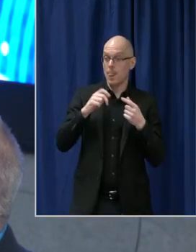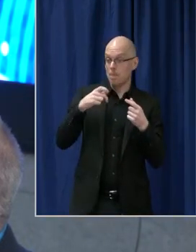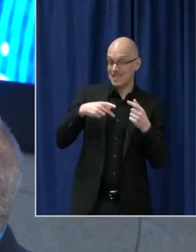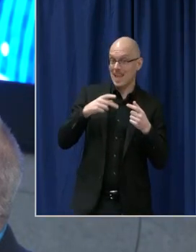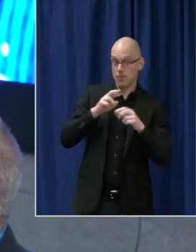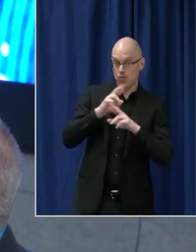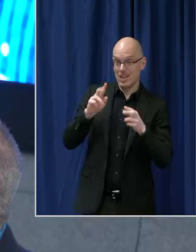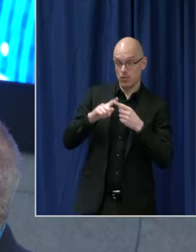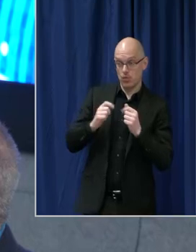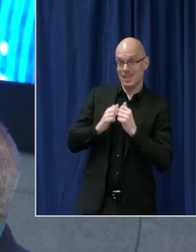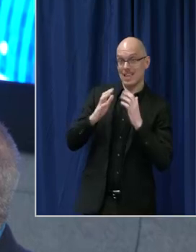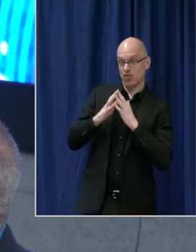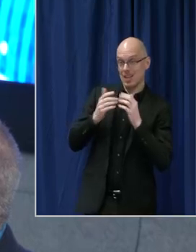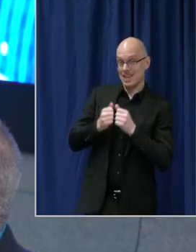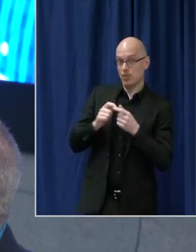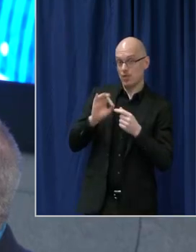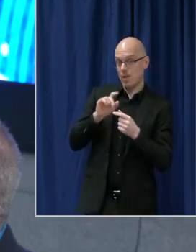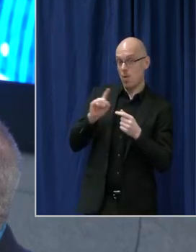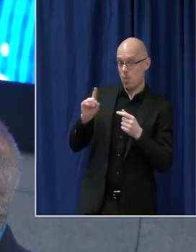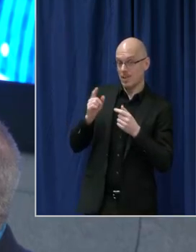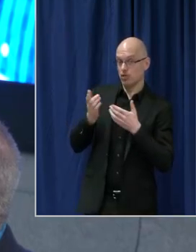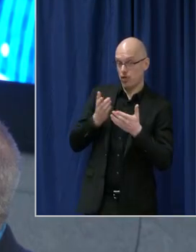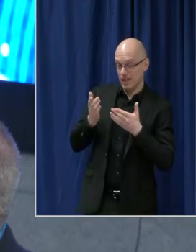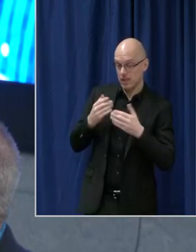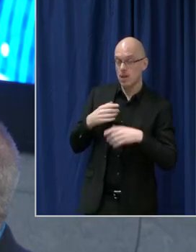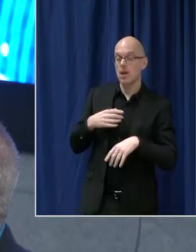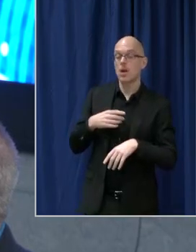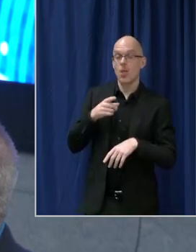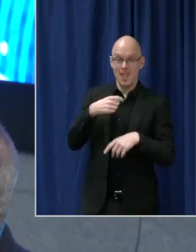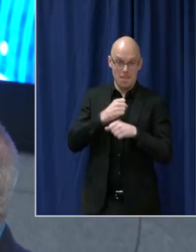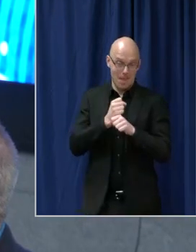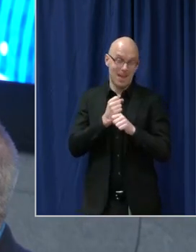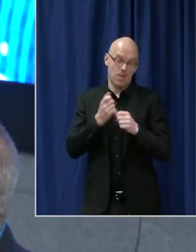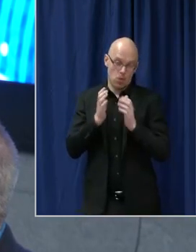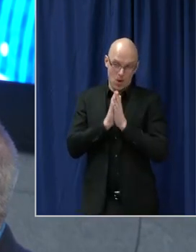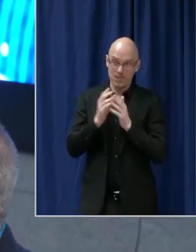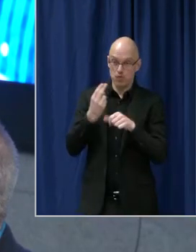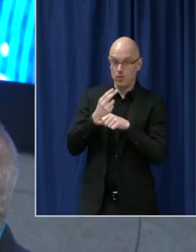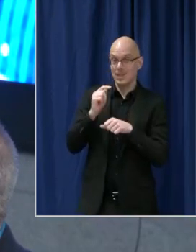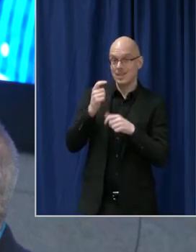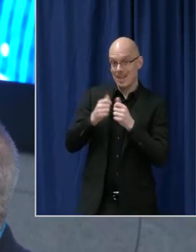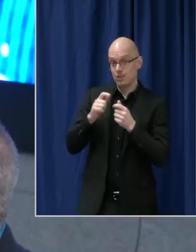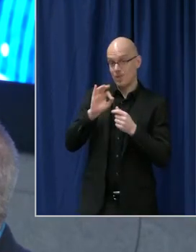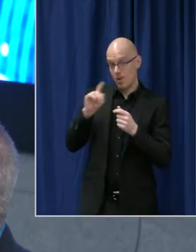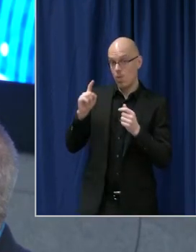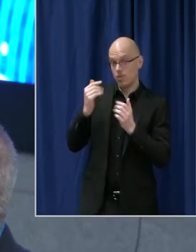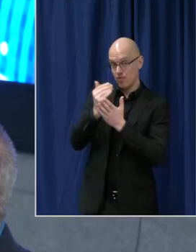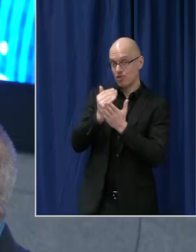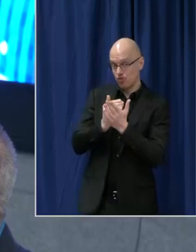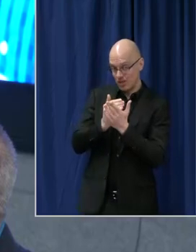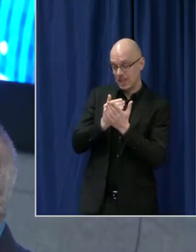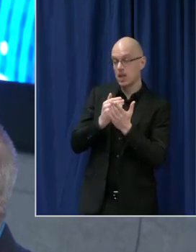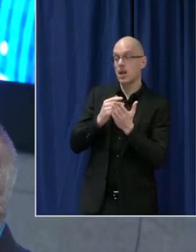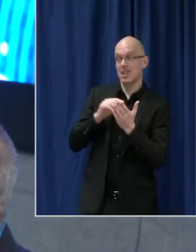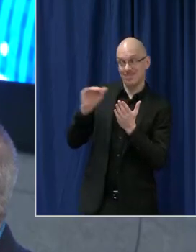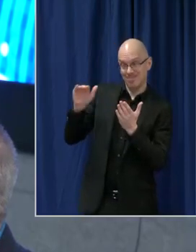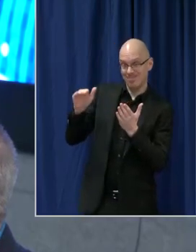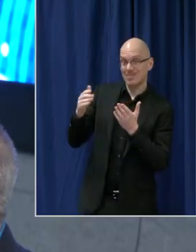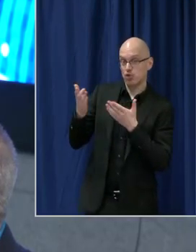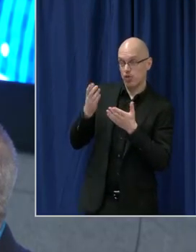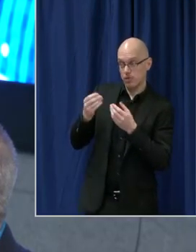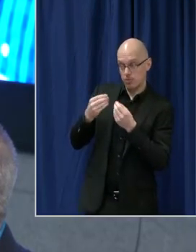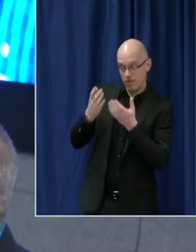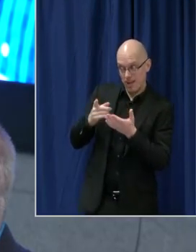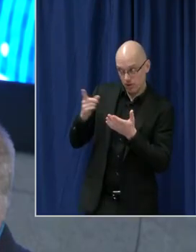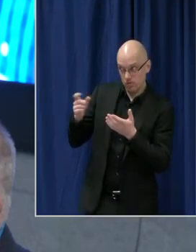911 service. So they make the request using the text to 911 registry. The originating service provider hears that request, receives